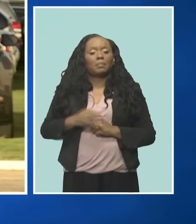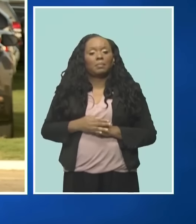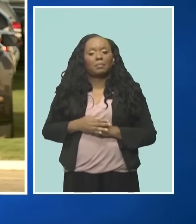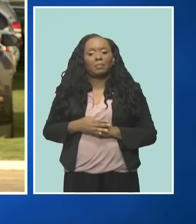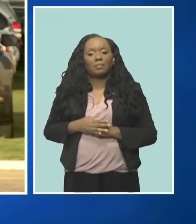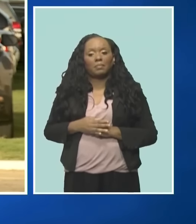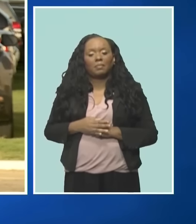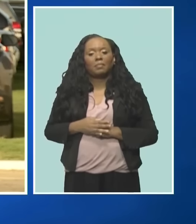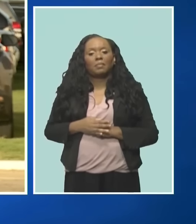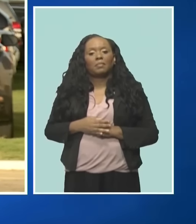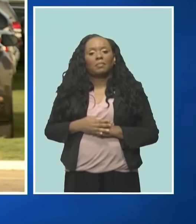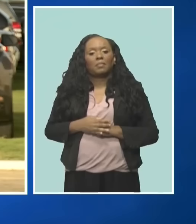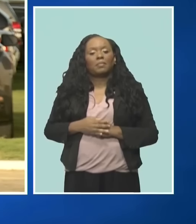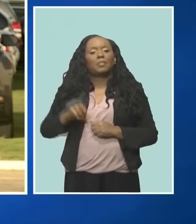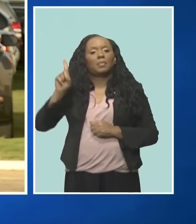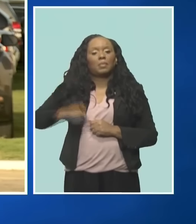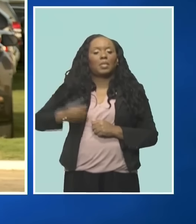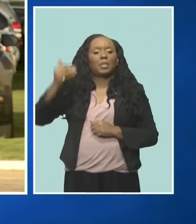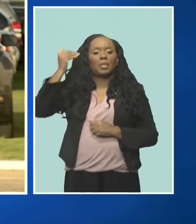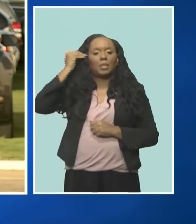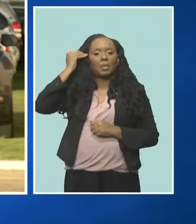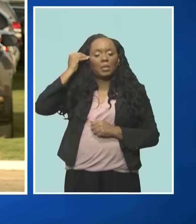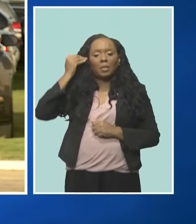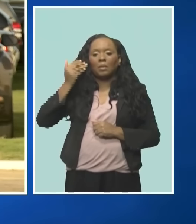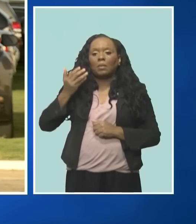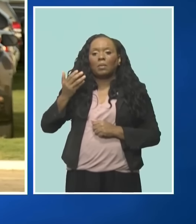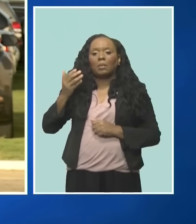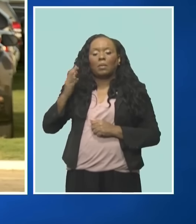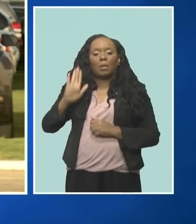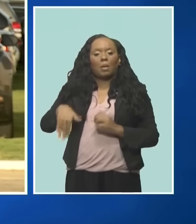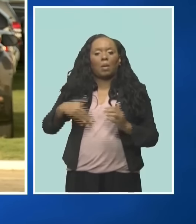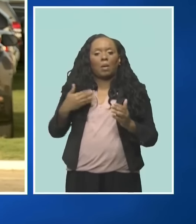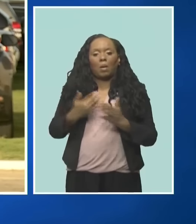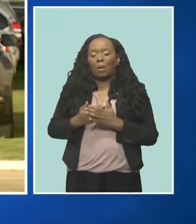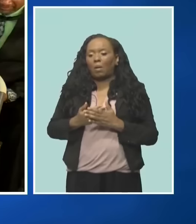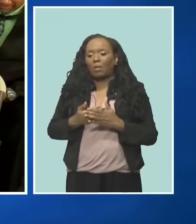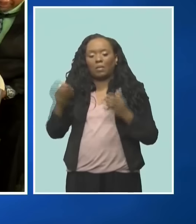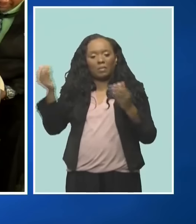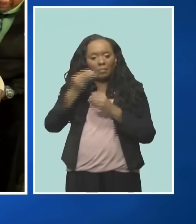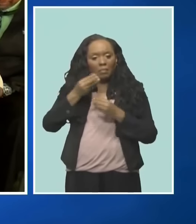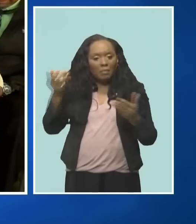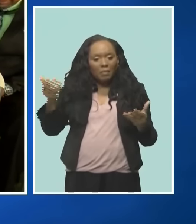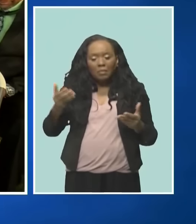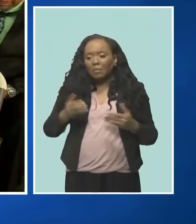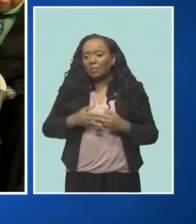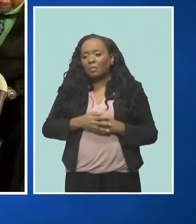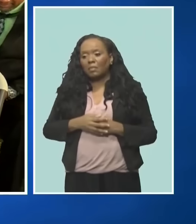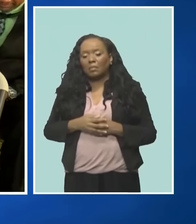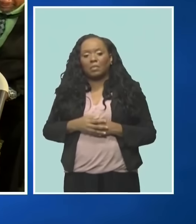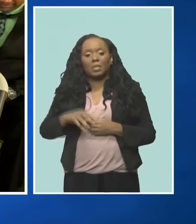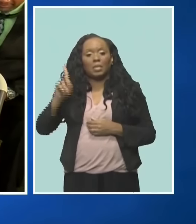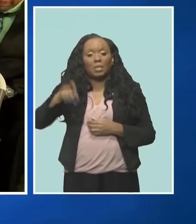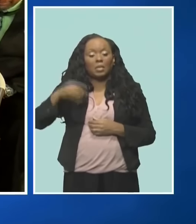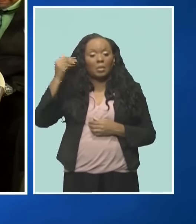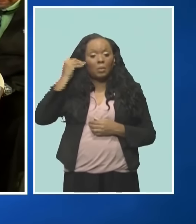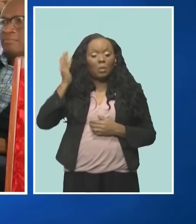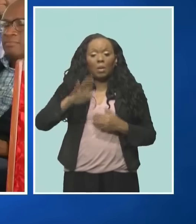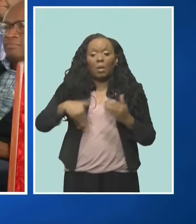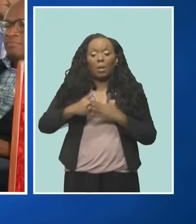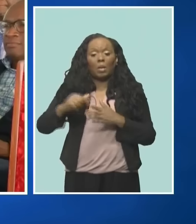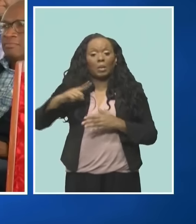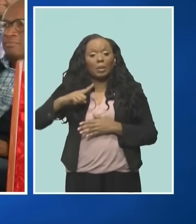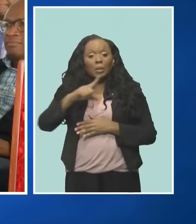become familiar with the general standing orders and instructions. be current with legislation and written directives